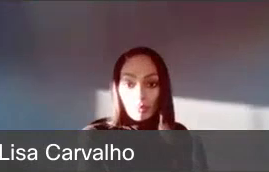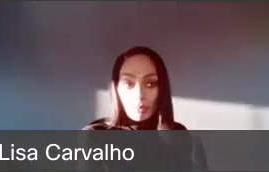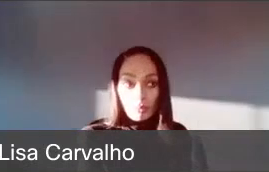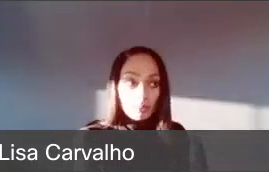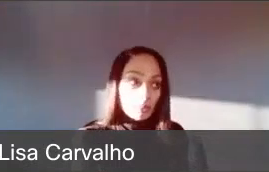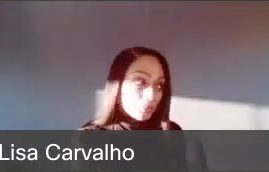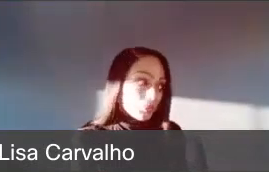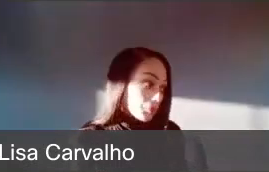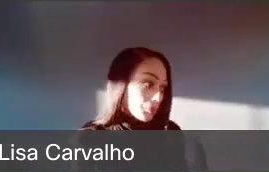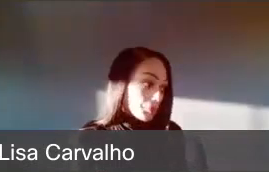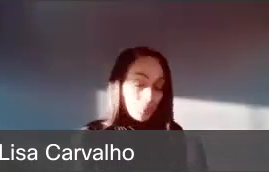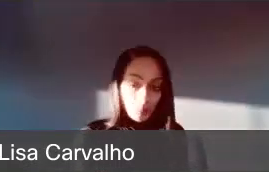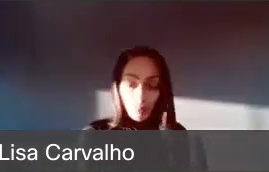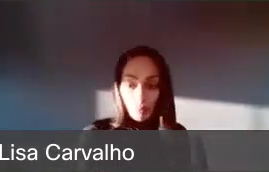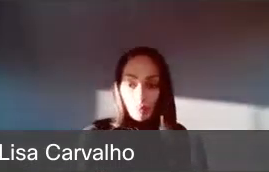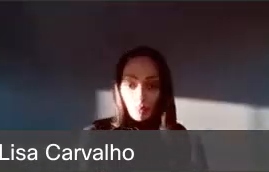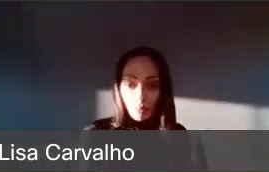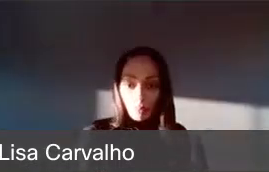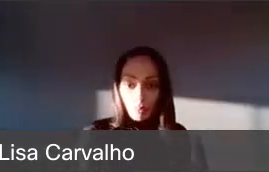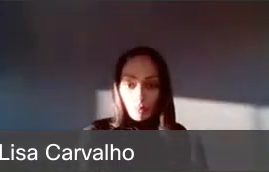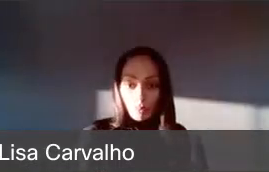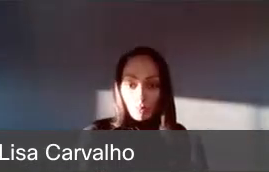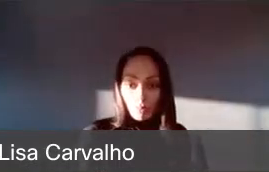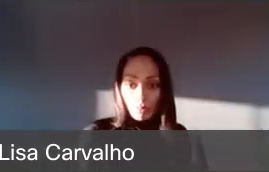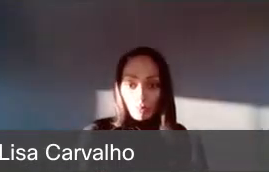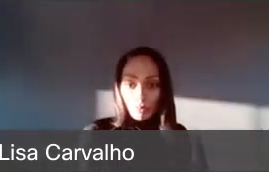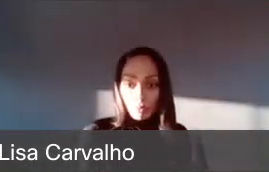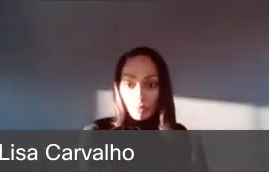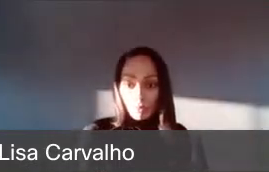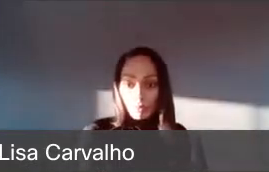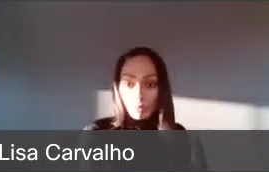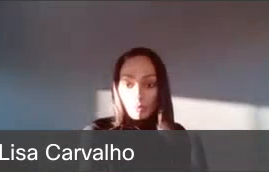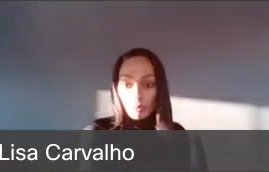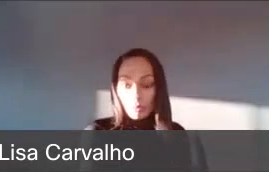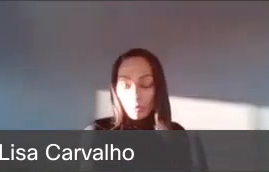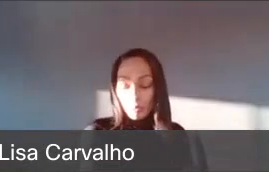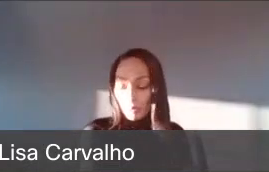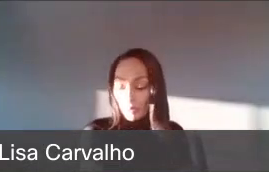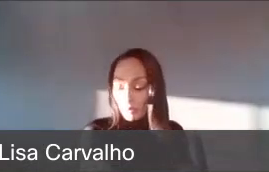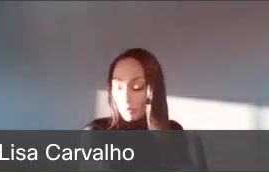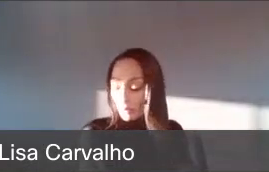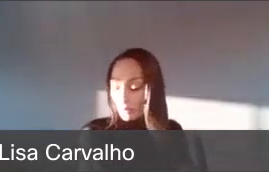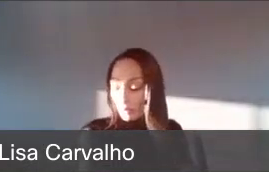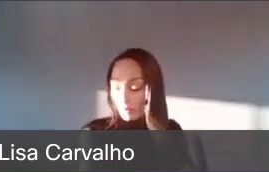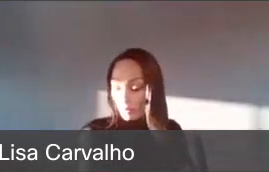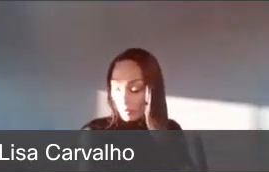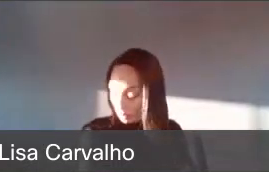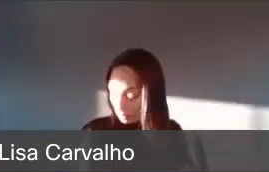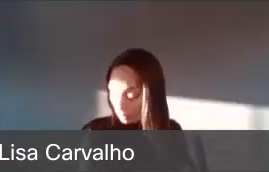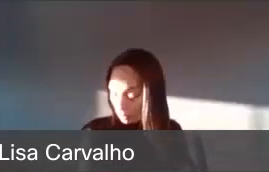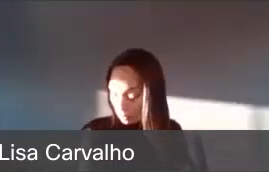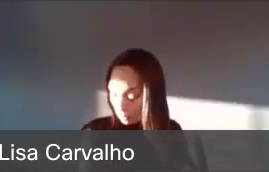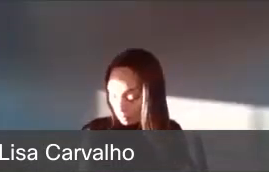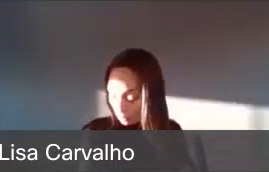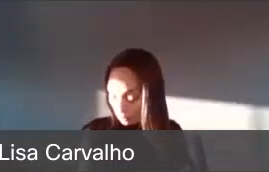with the therapist, yeah, this is something that Janice has dealt with for a lot over the years. And here's how the conversation goes. There's a video here.